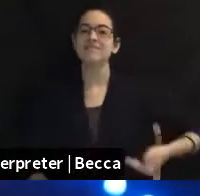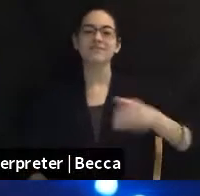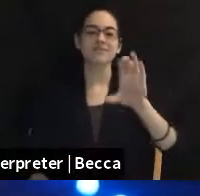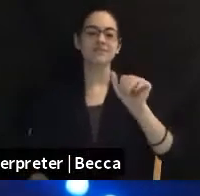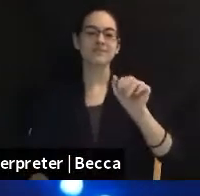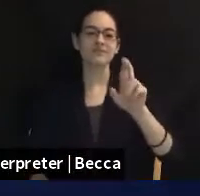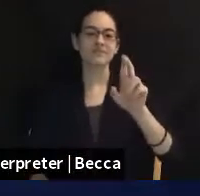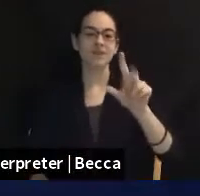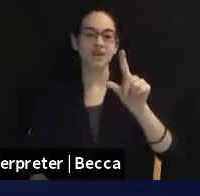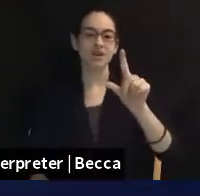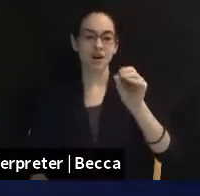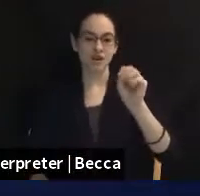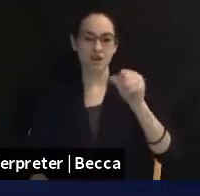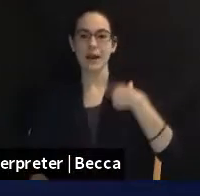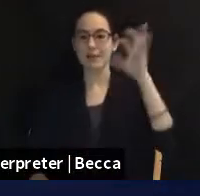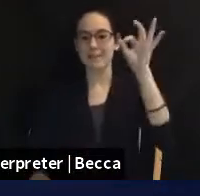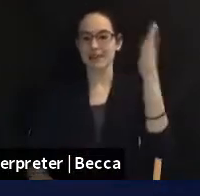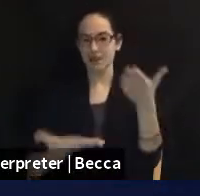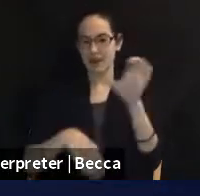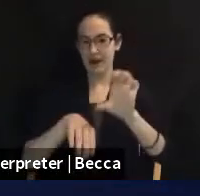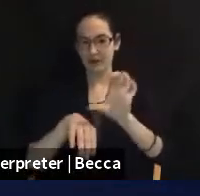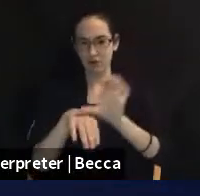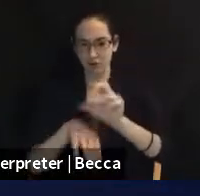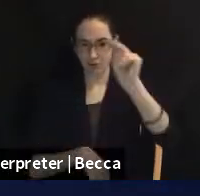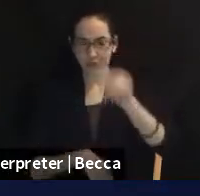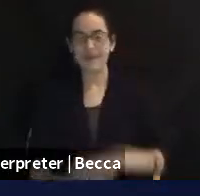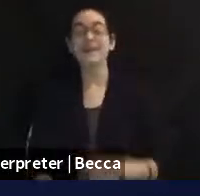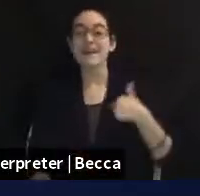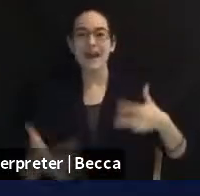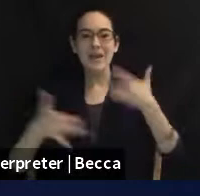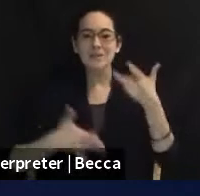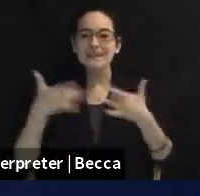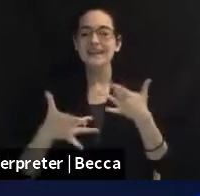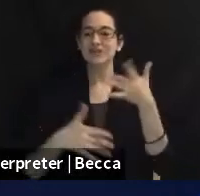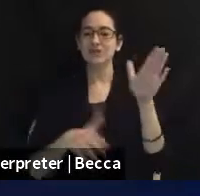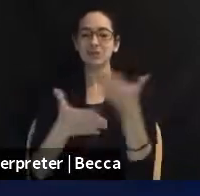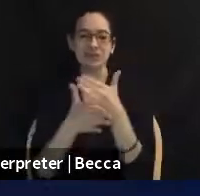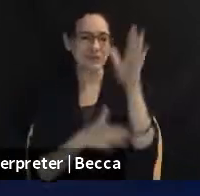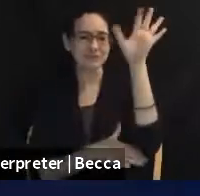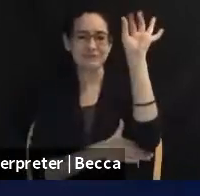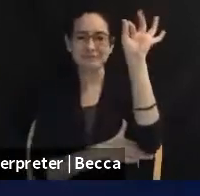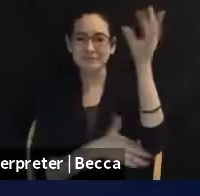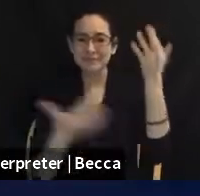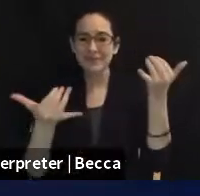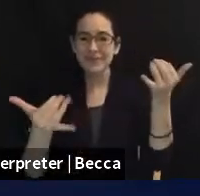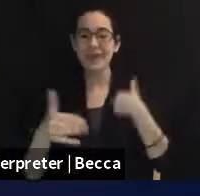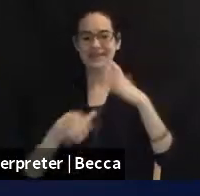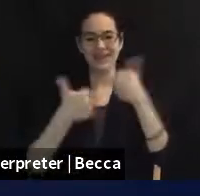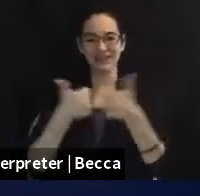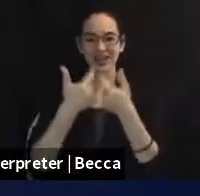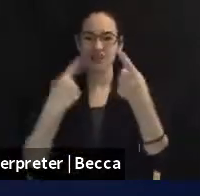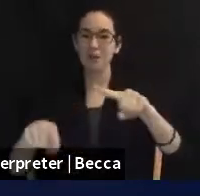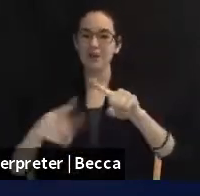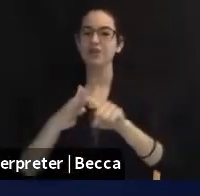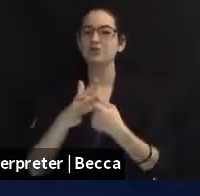our Gateway North campus, and I'm excited to be able to bring God's word today and challenge us as we start a new series